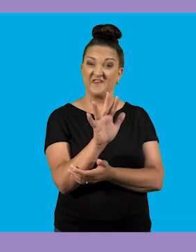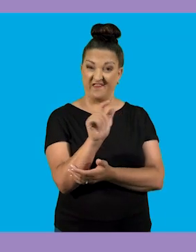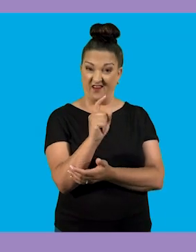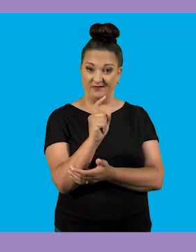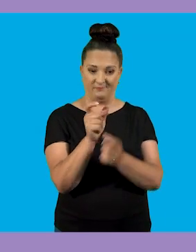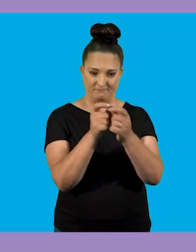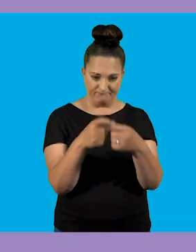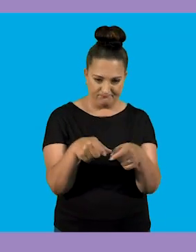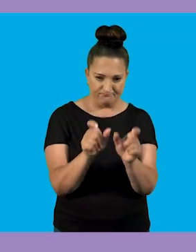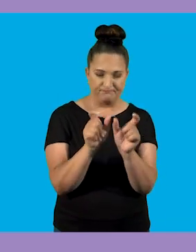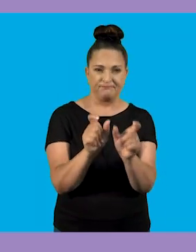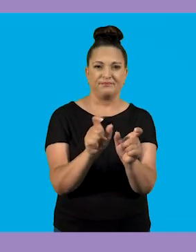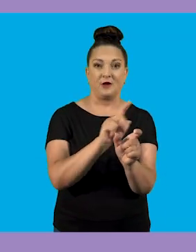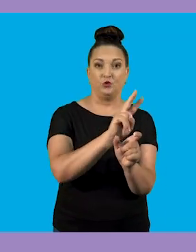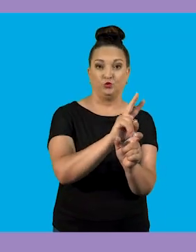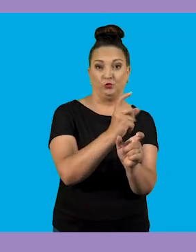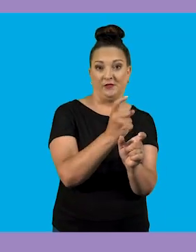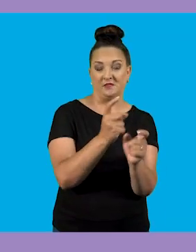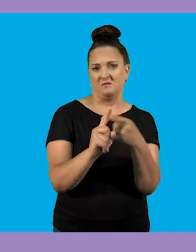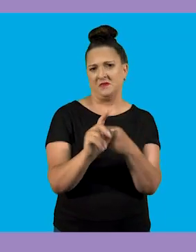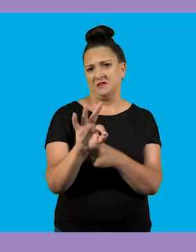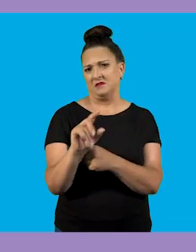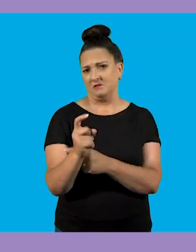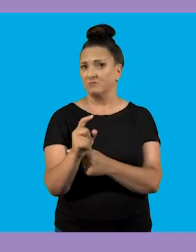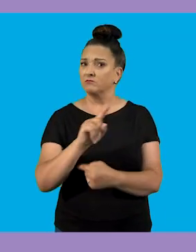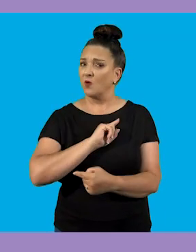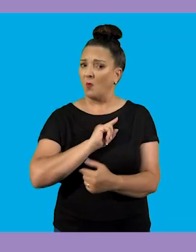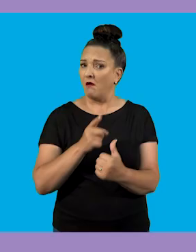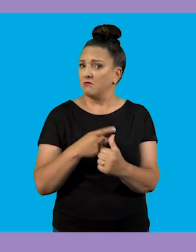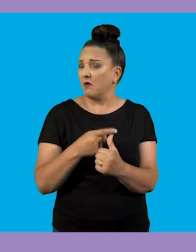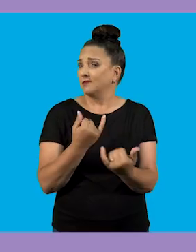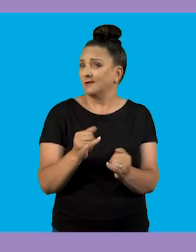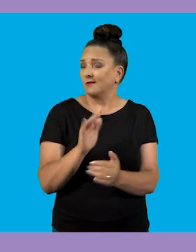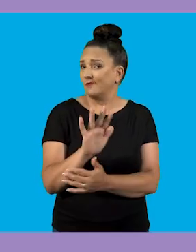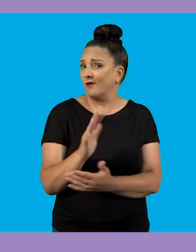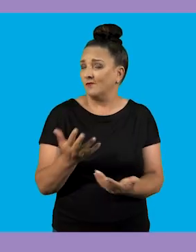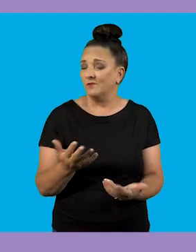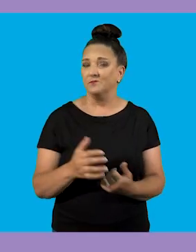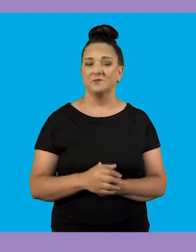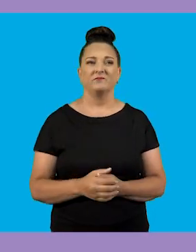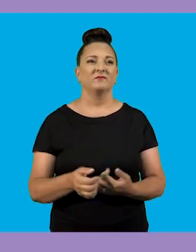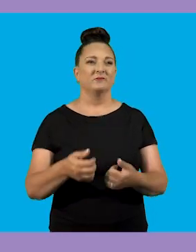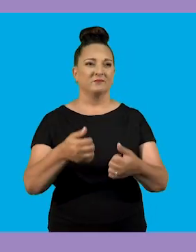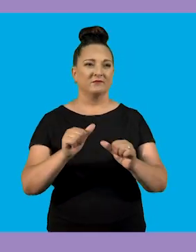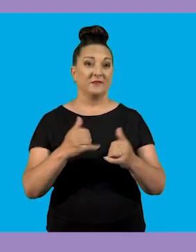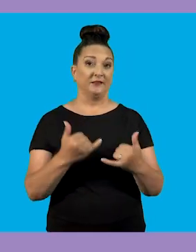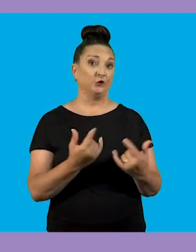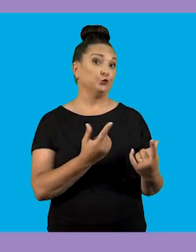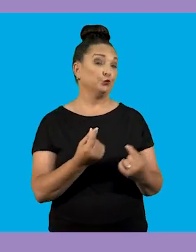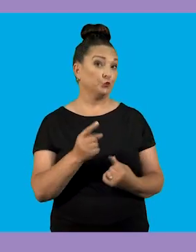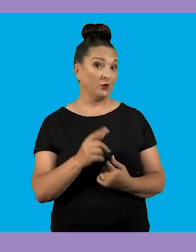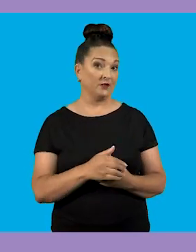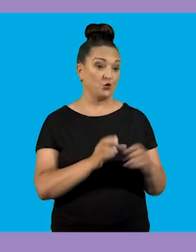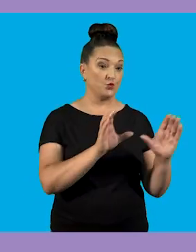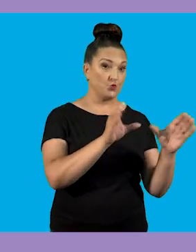is the 5x, and I've expanded it to 2x plus 3x because 2x plus 3x is 5. Then what are we going to do